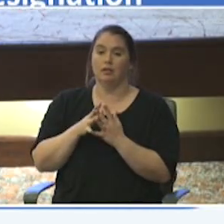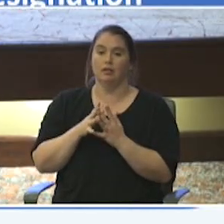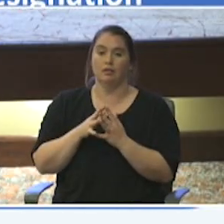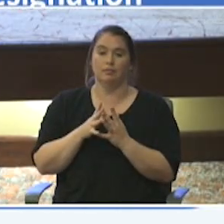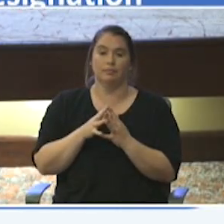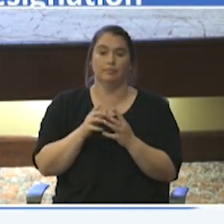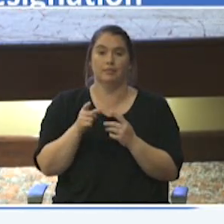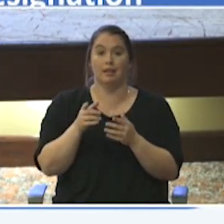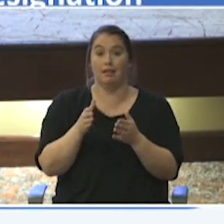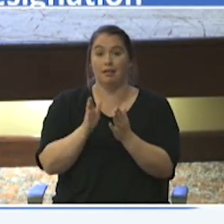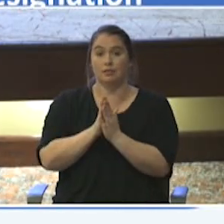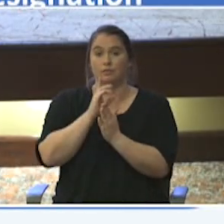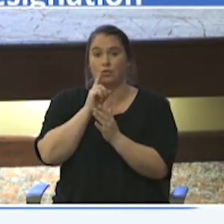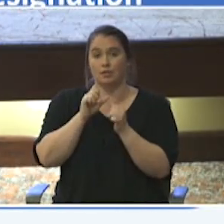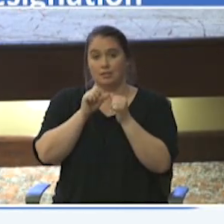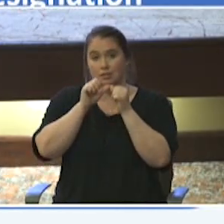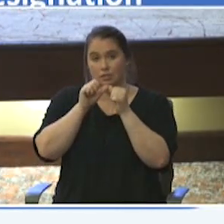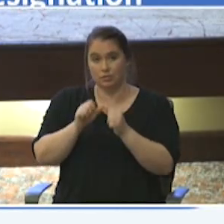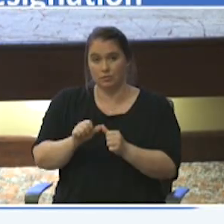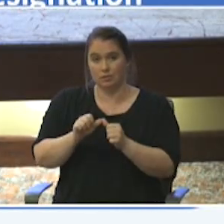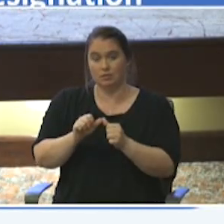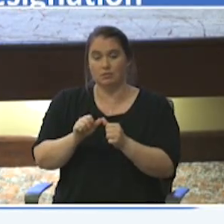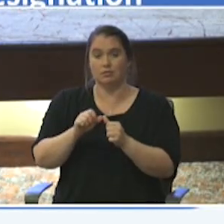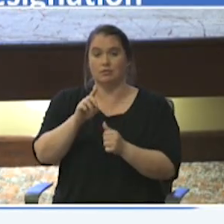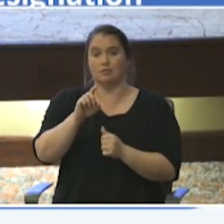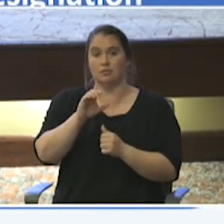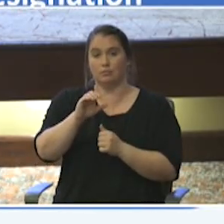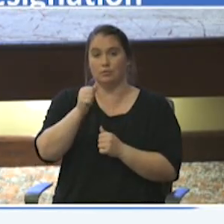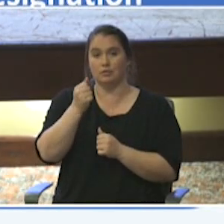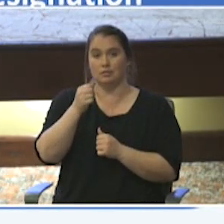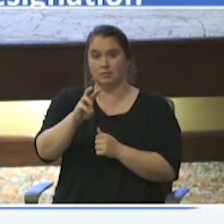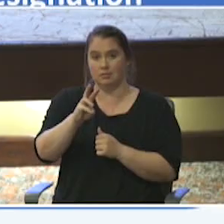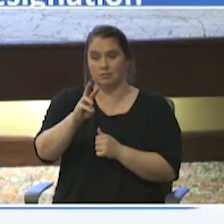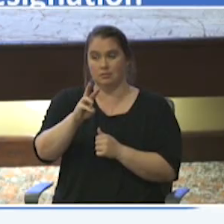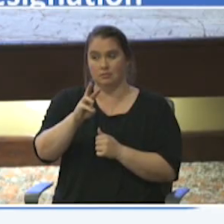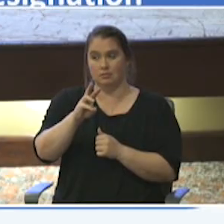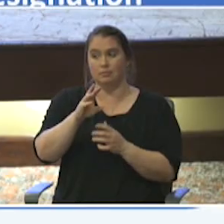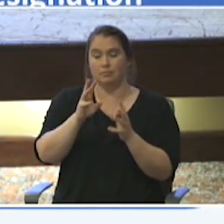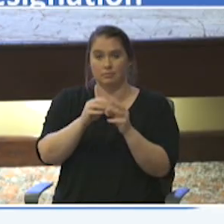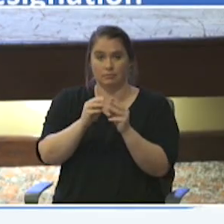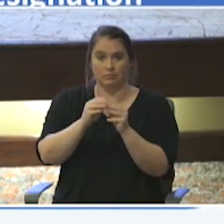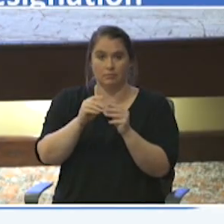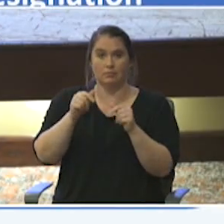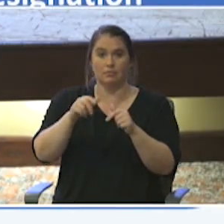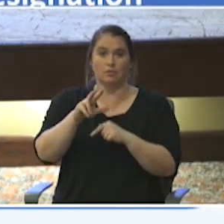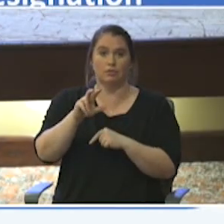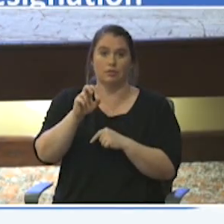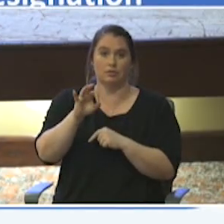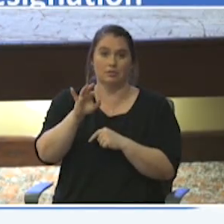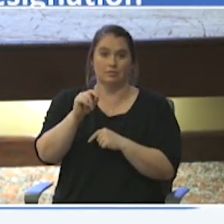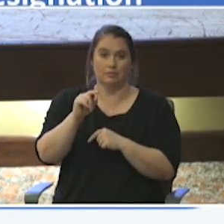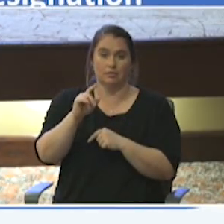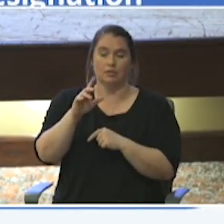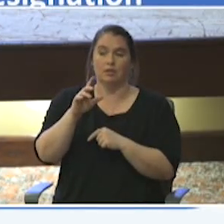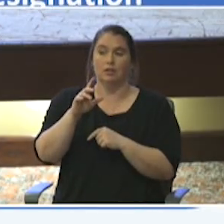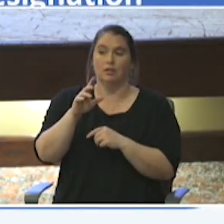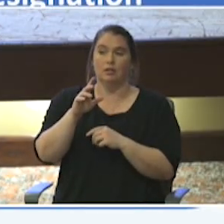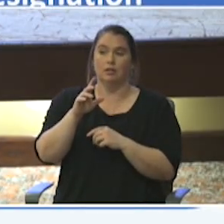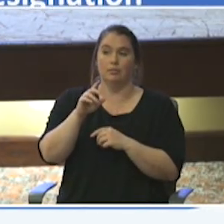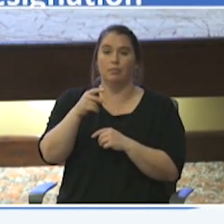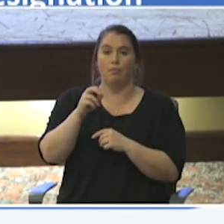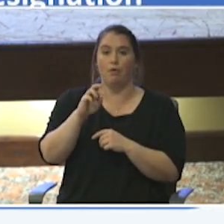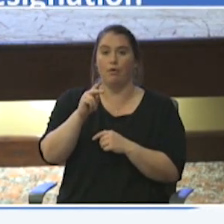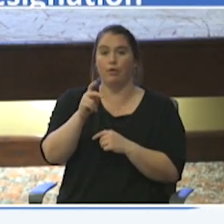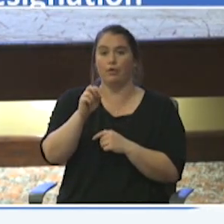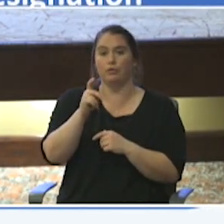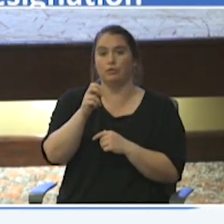for a continuance to the December 16th meeting. This is at 3600 MacArthur Drive. The applicant